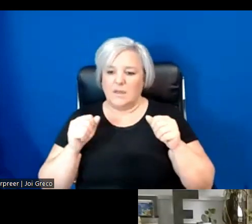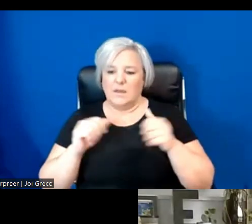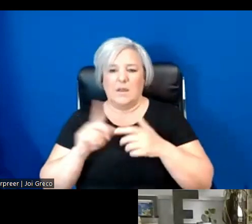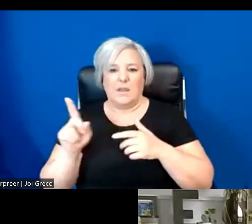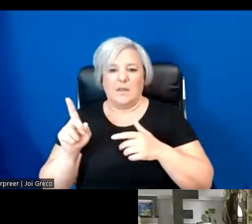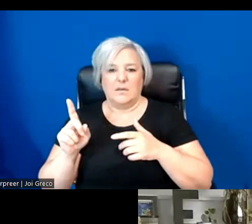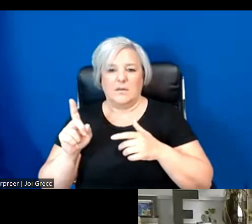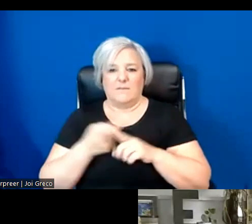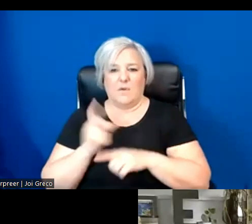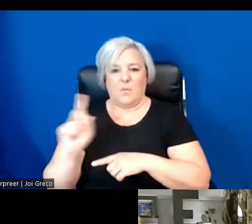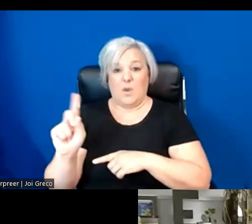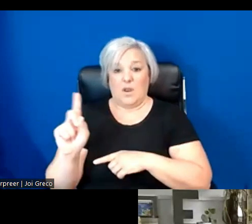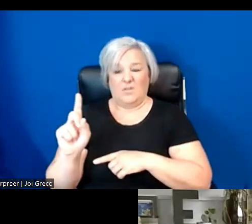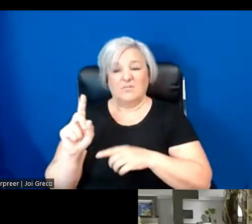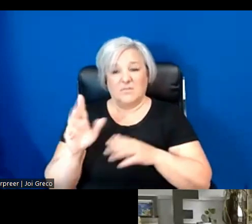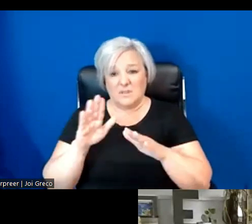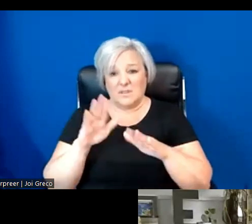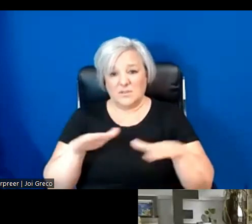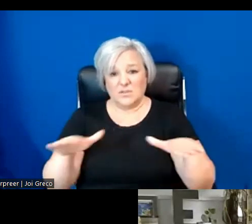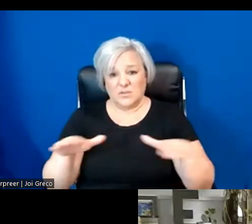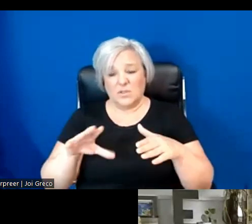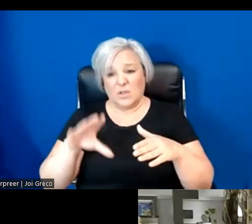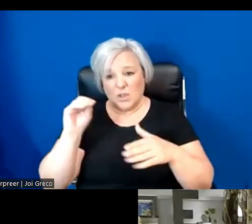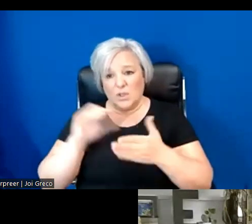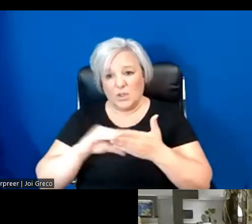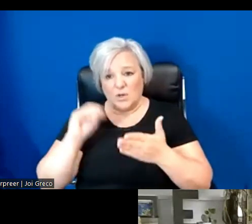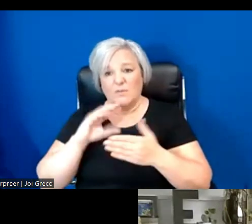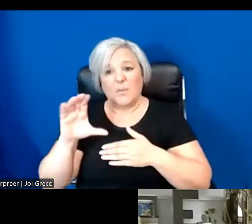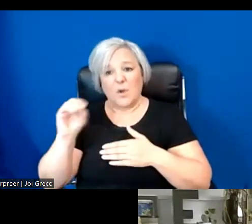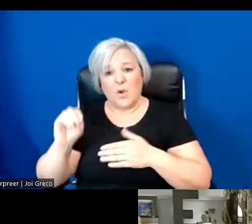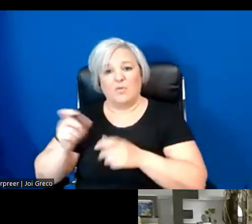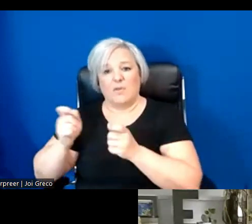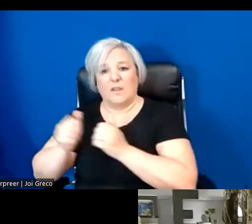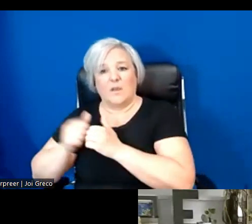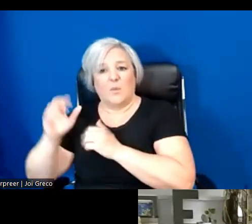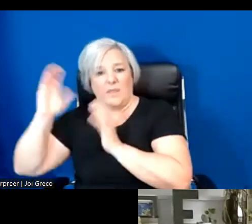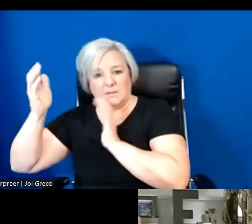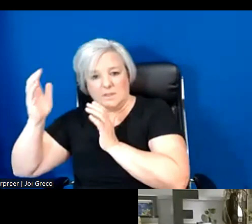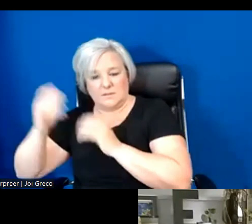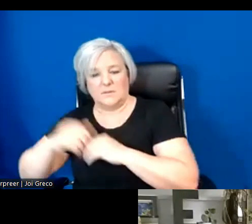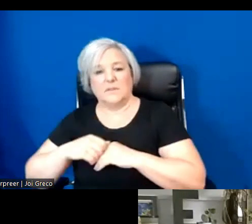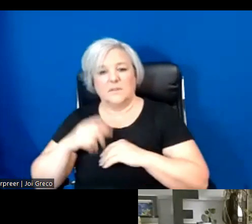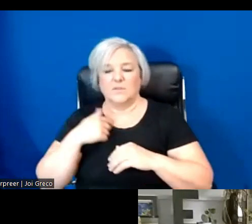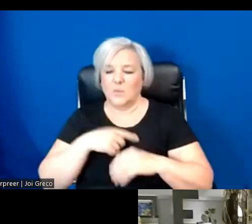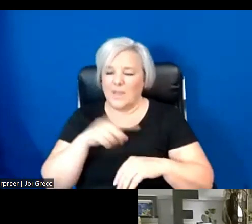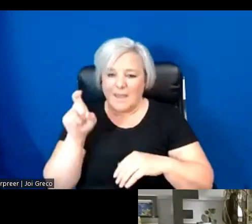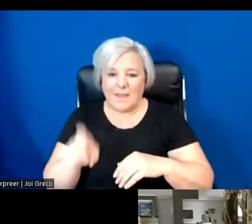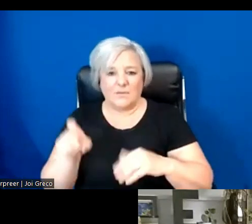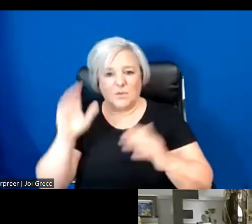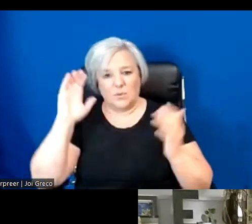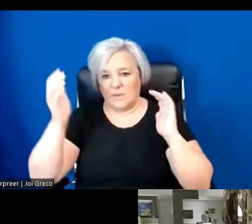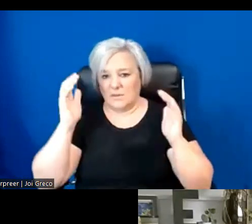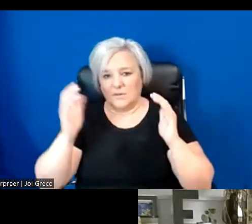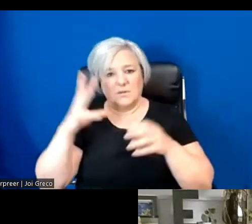come from? It's kids learn that from co-regulation, co-regulating with adults. And so we got to have the adults working